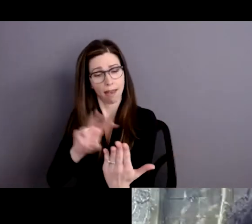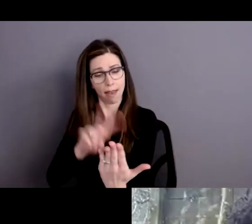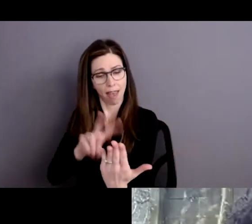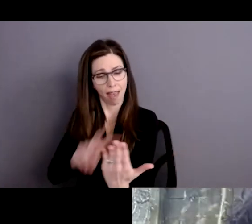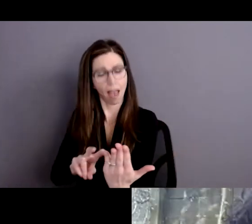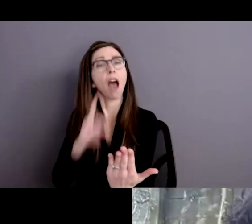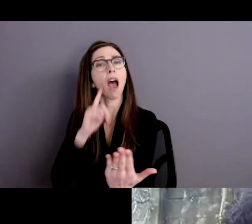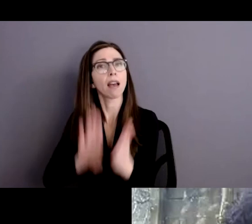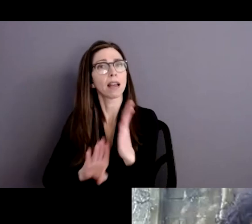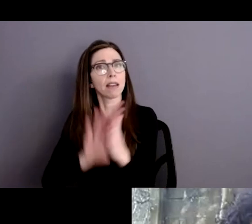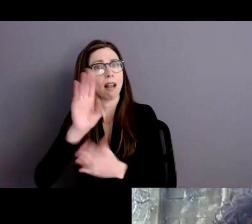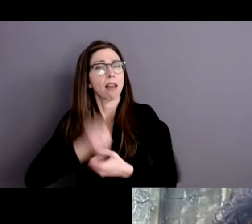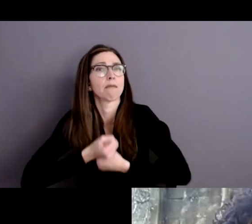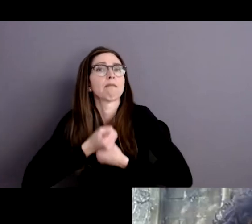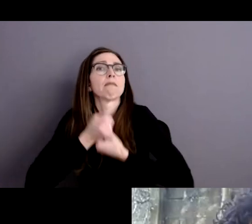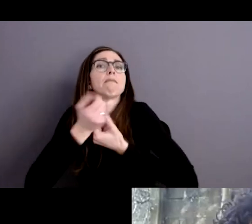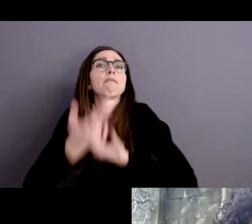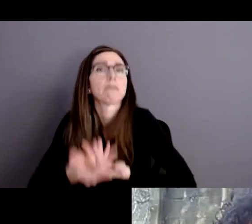looking at those photos.